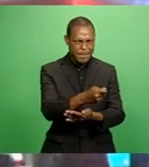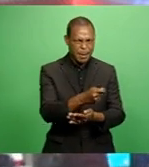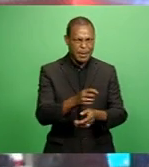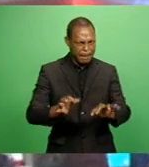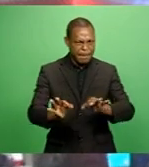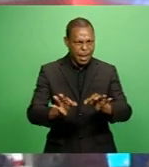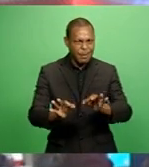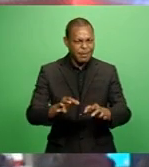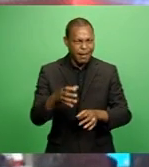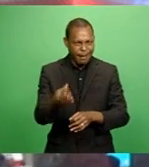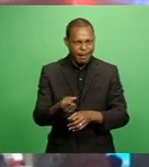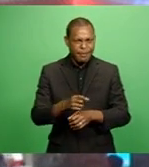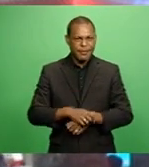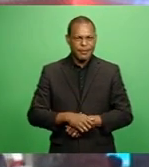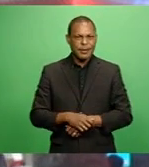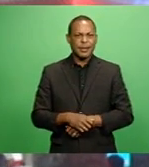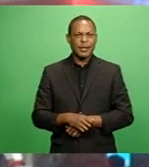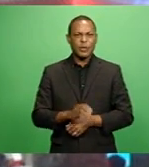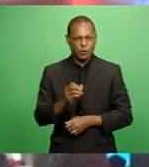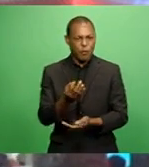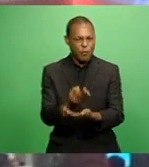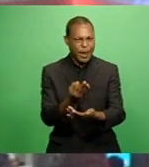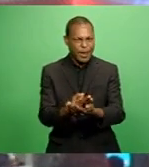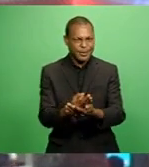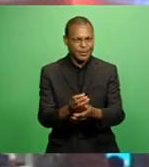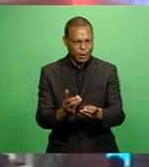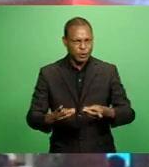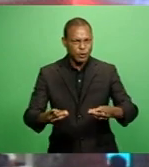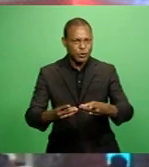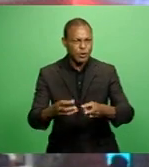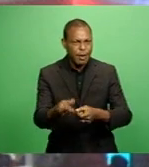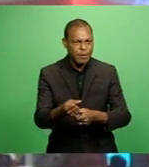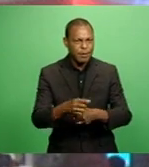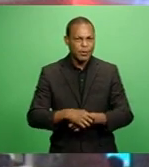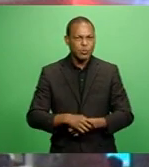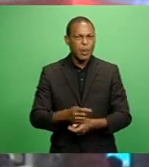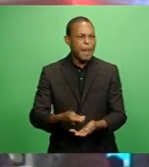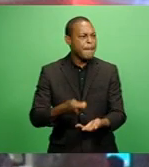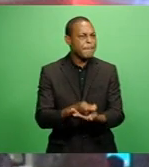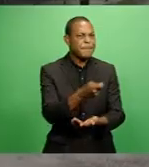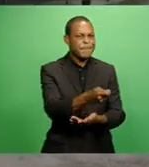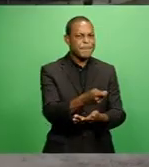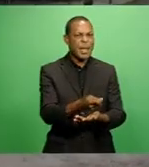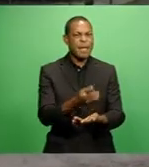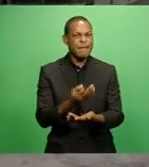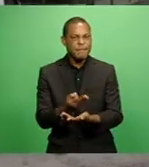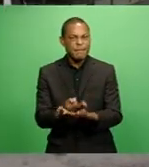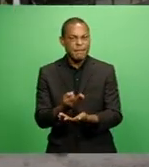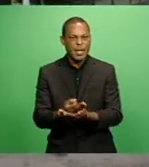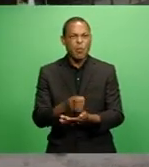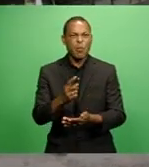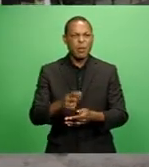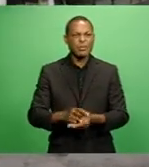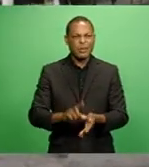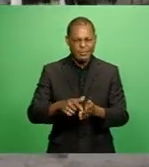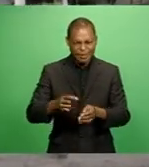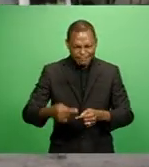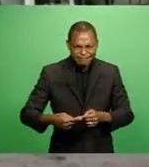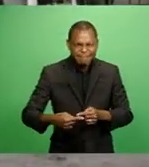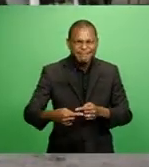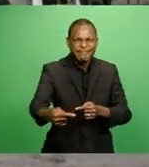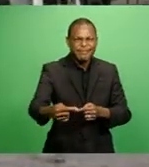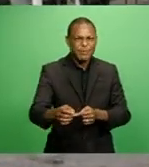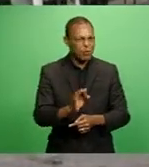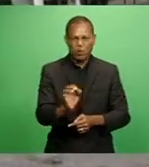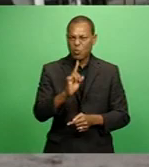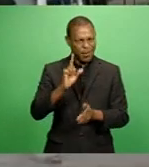students can enter into with our finance division to pay their fees over a period of time, so they don't have to pay it all in one go. And